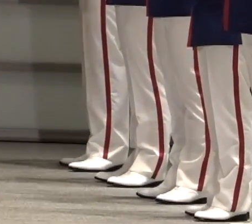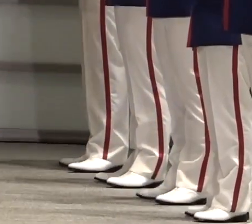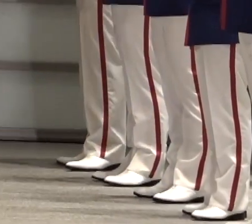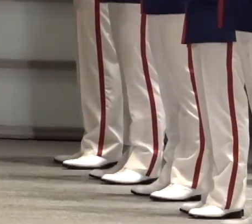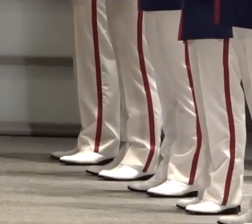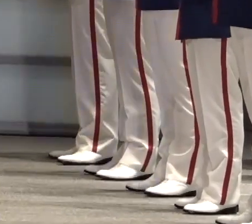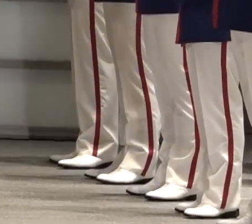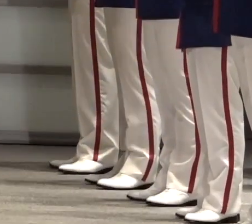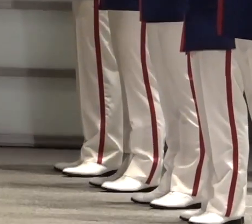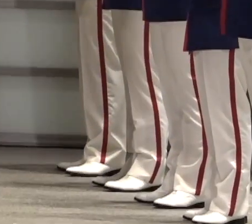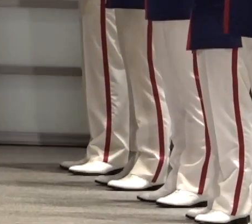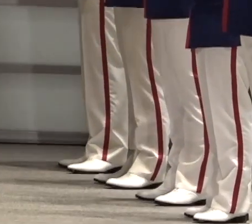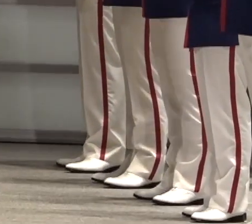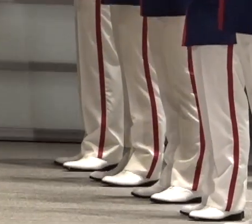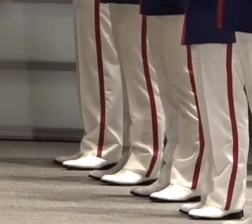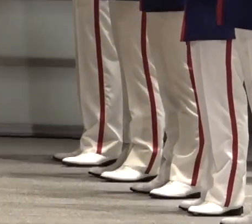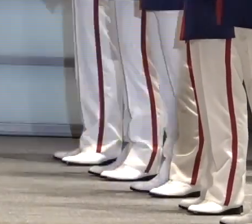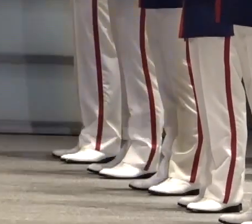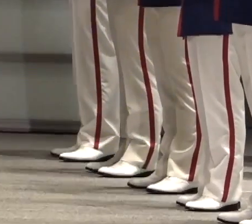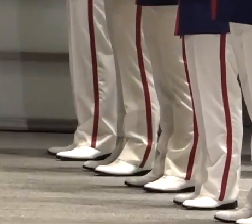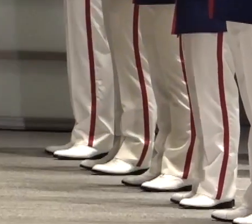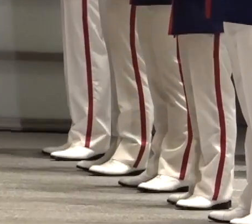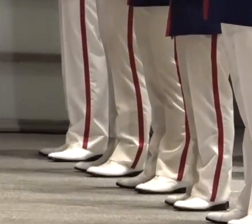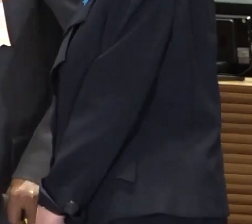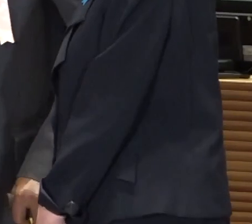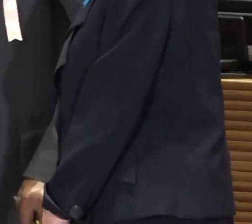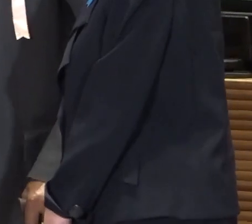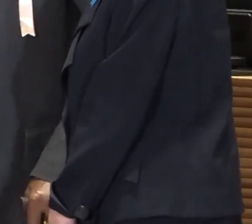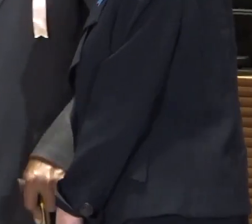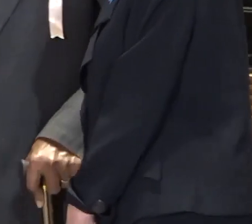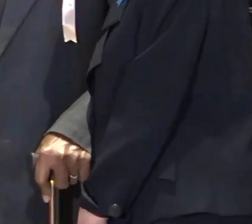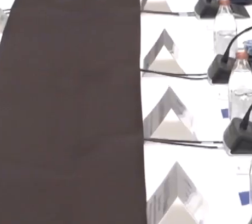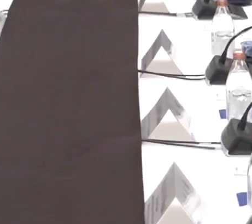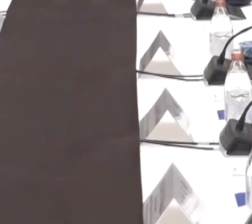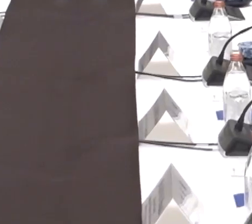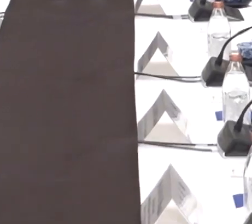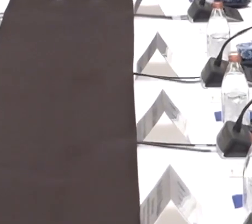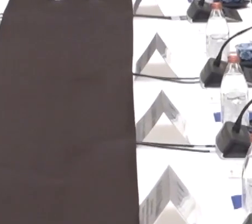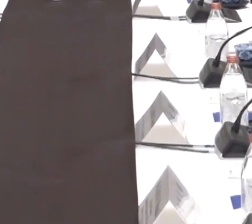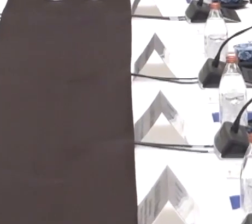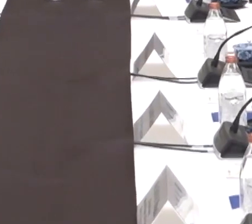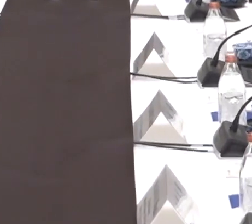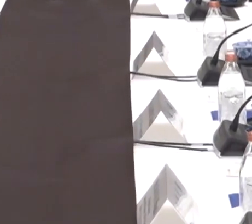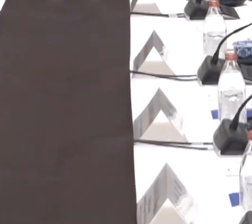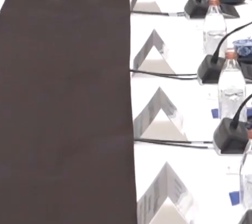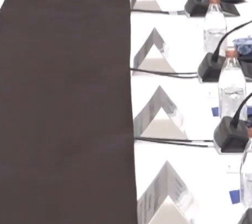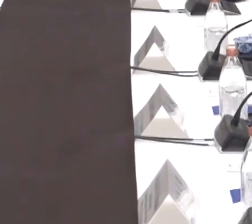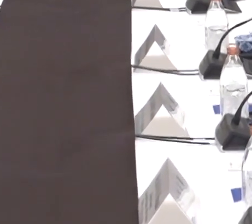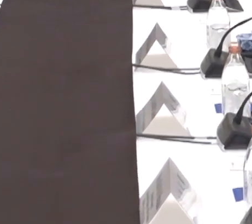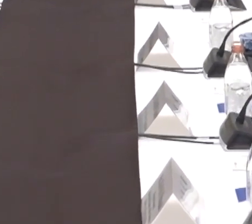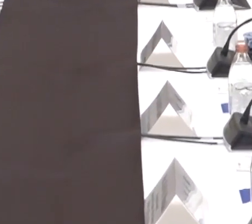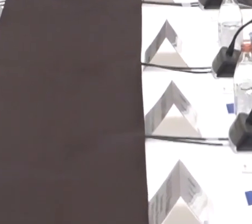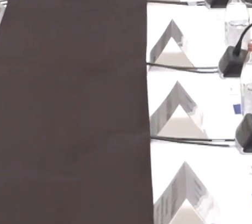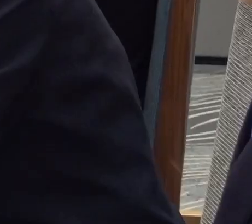Prime Minister Takaichi Sanae expressed her deep appreciation to Fiji for the trust in